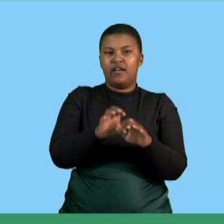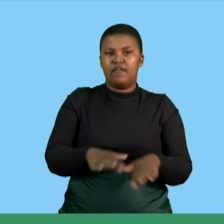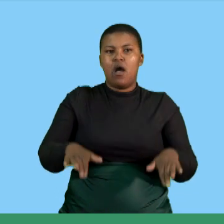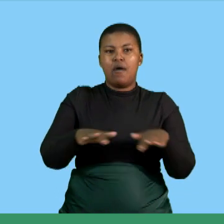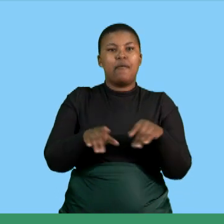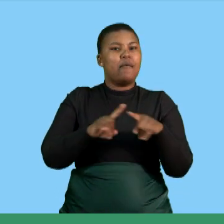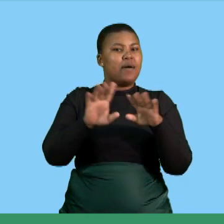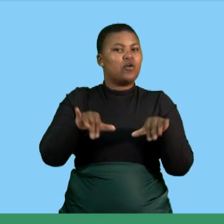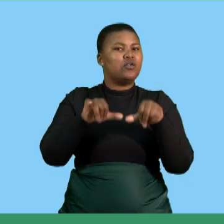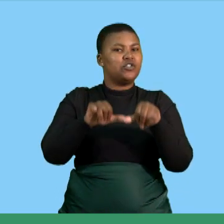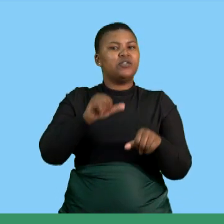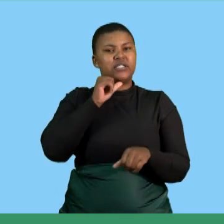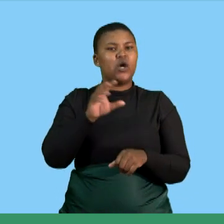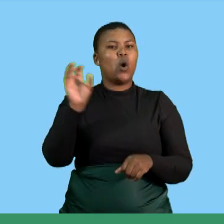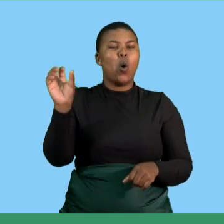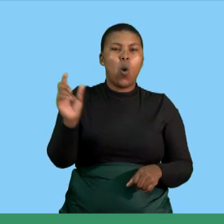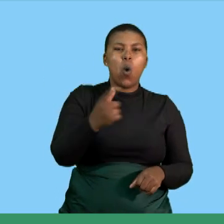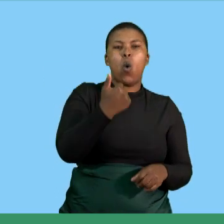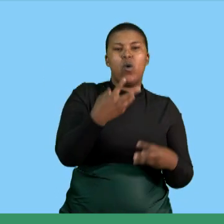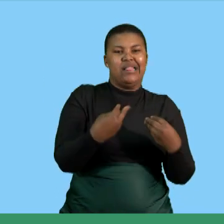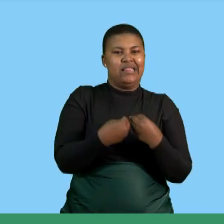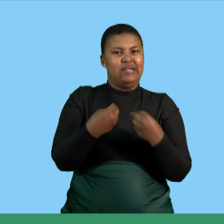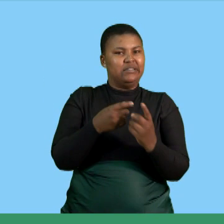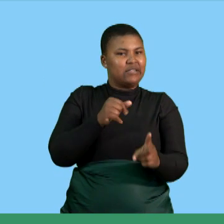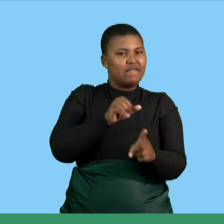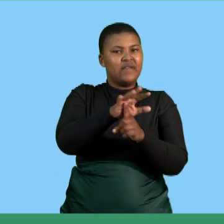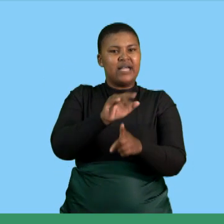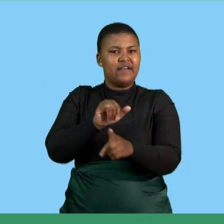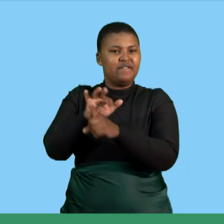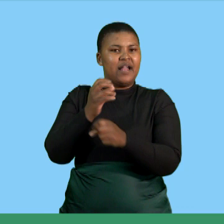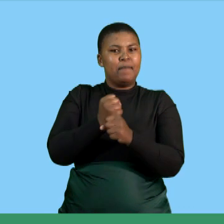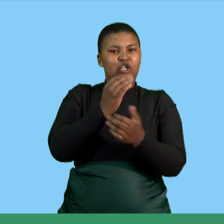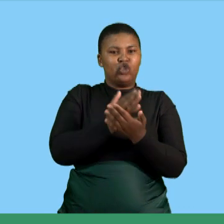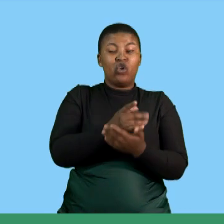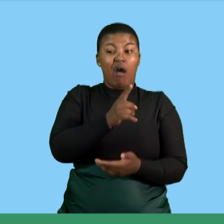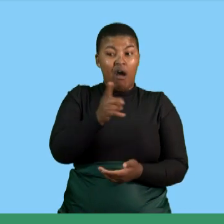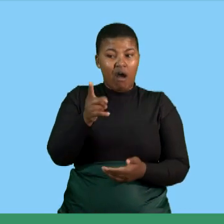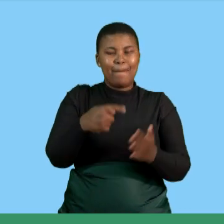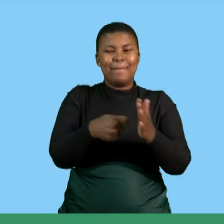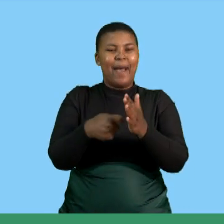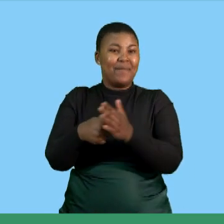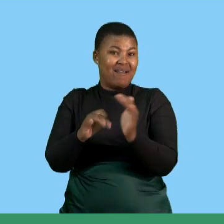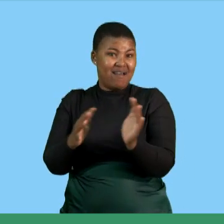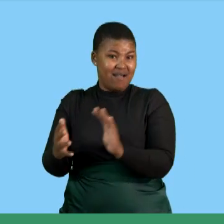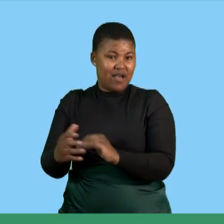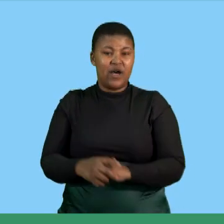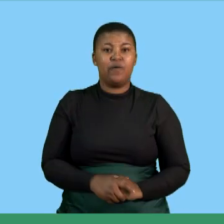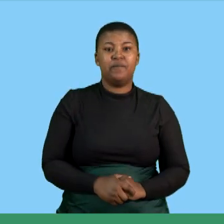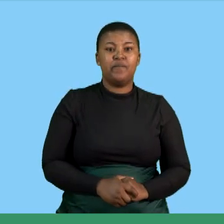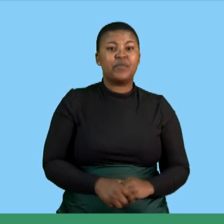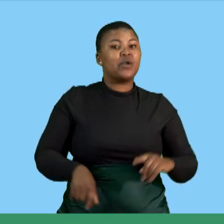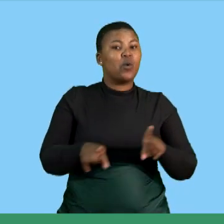environment. So we will say that it refers to all the factors that influence buying habits of